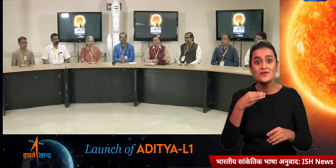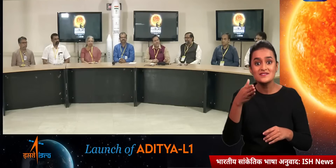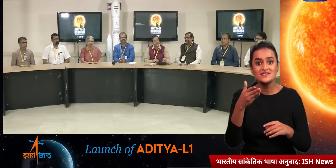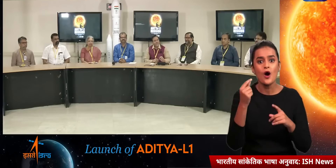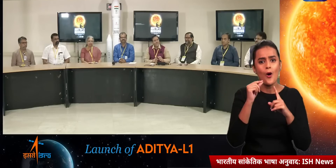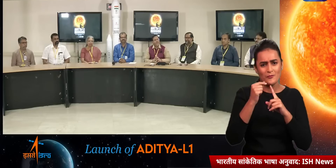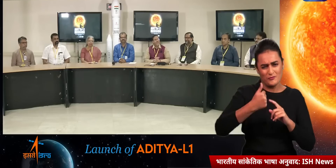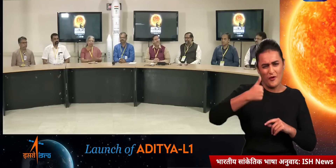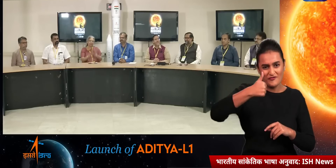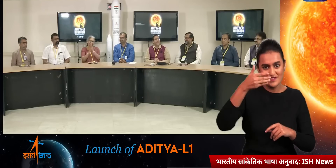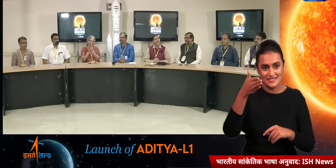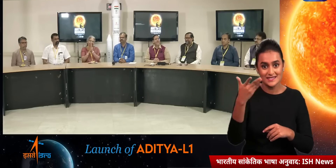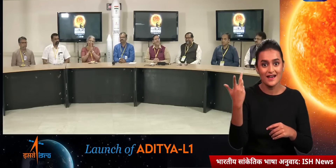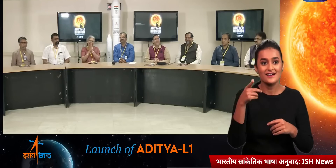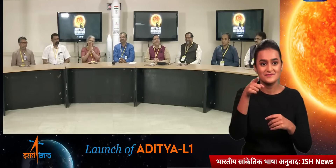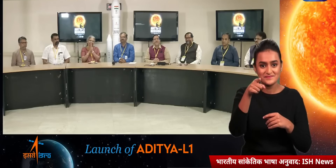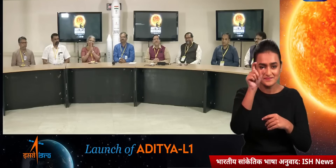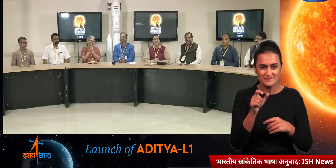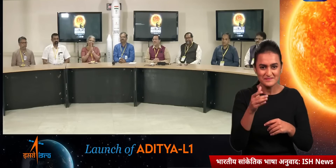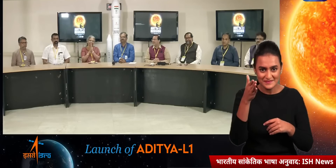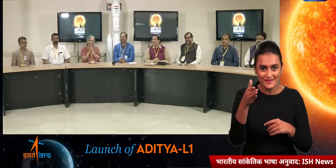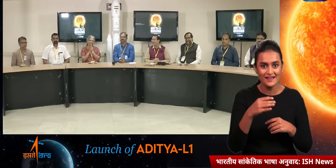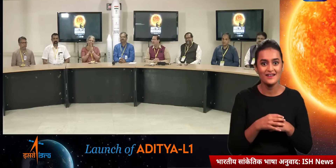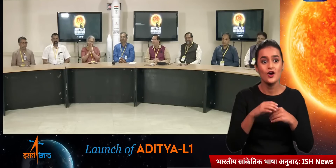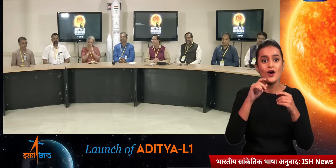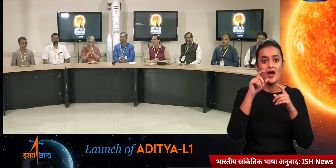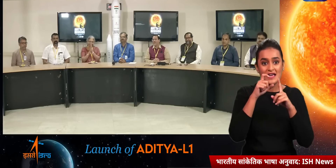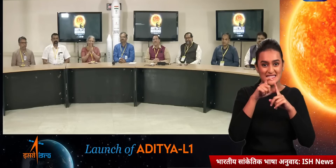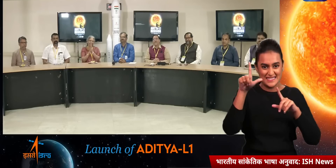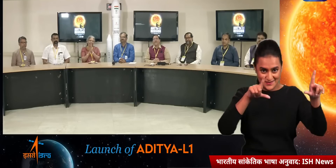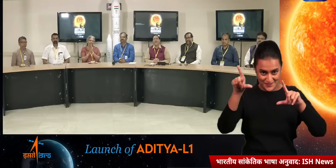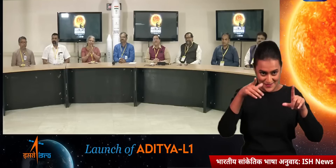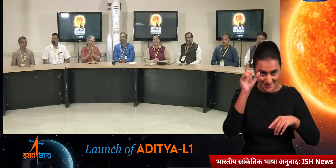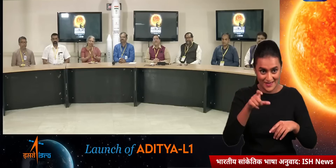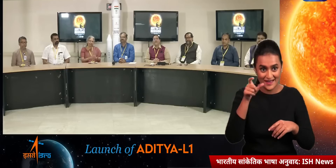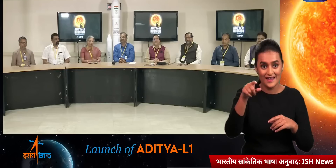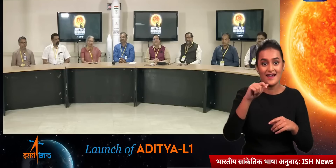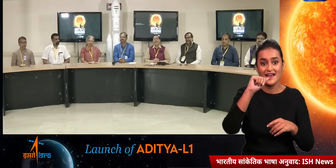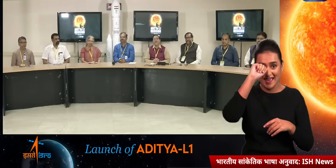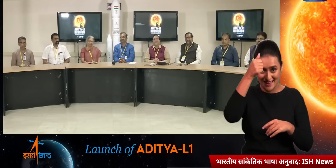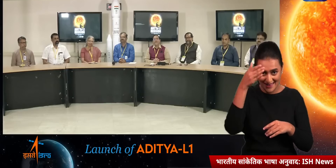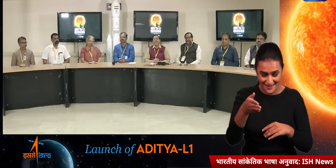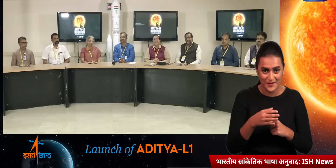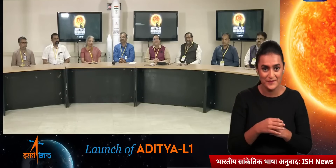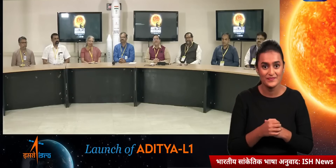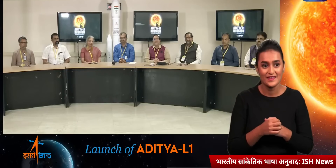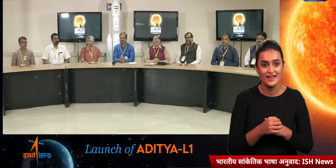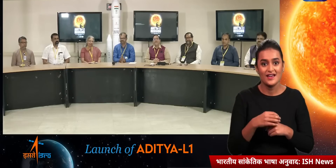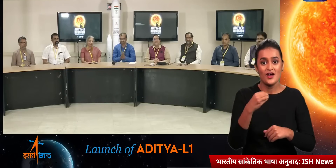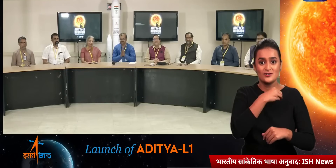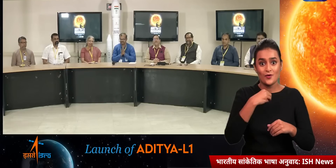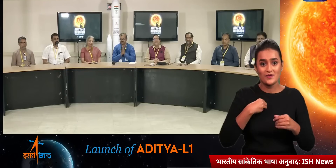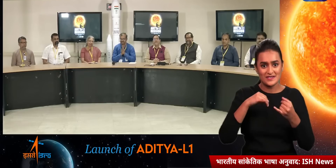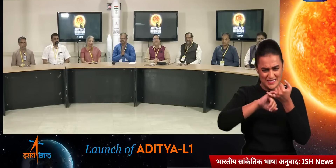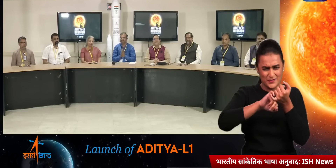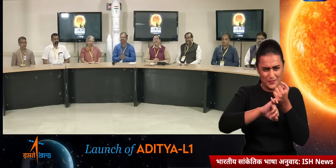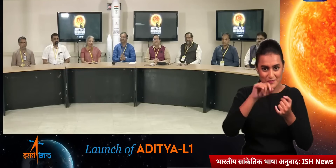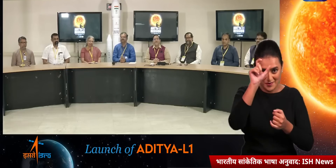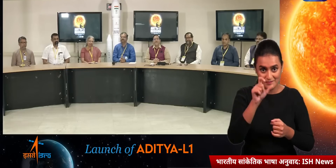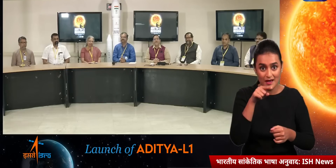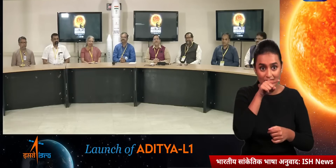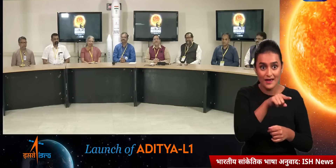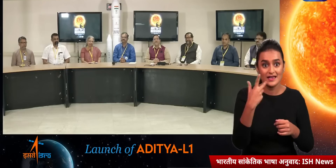Professor Annapurni Subramanian, Director of Indian Institute of Astrophysics, Dr. Sankar Subramanian,